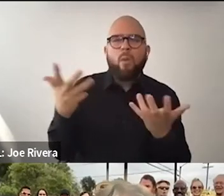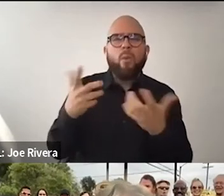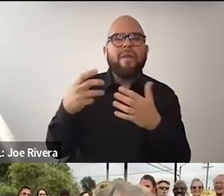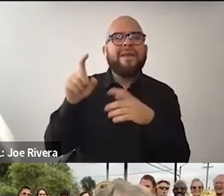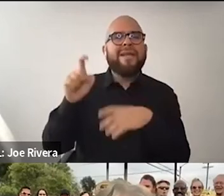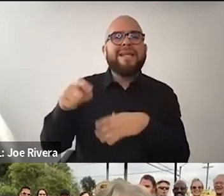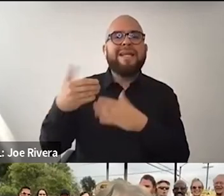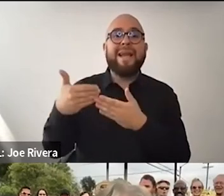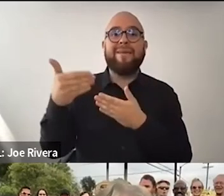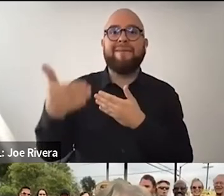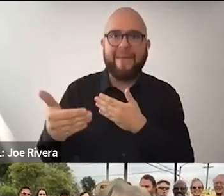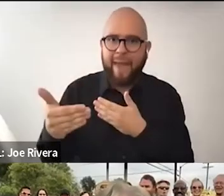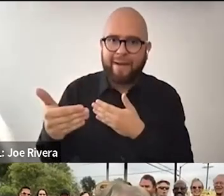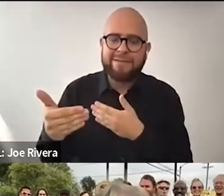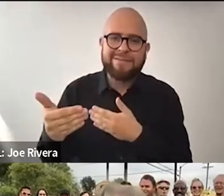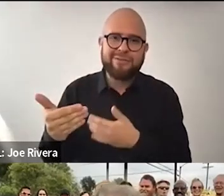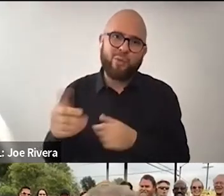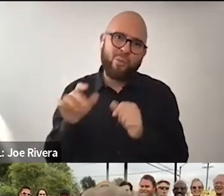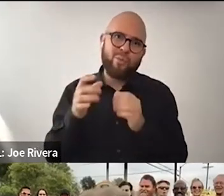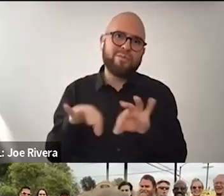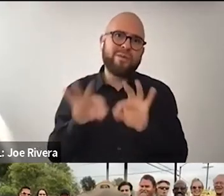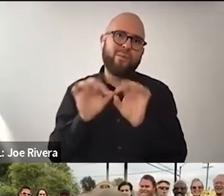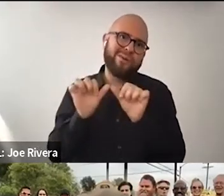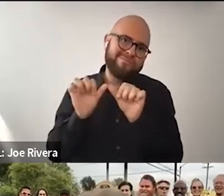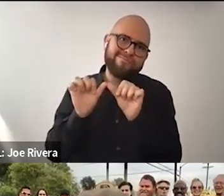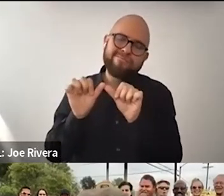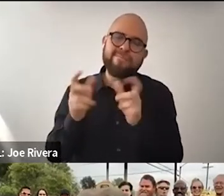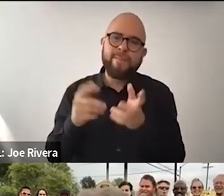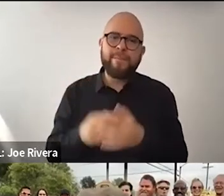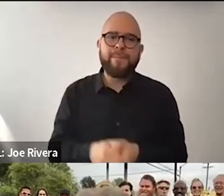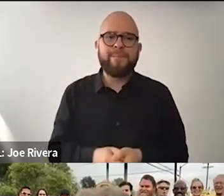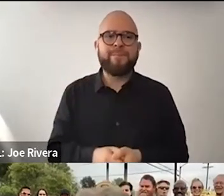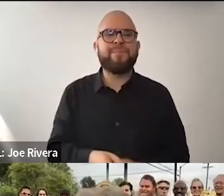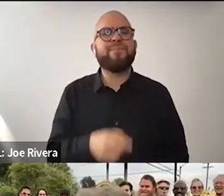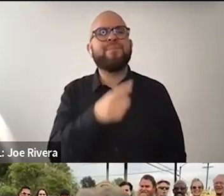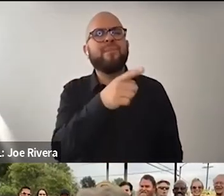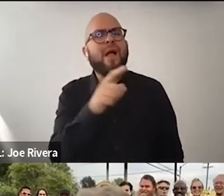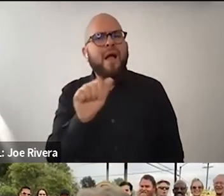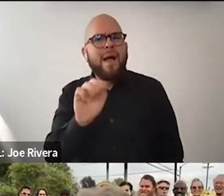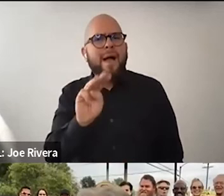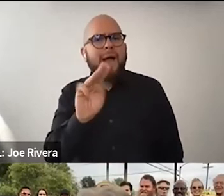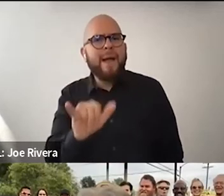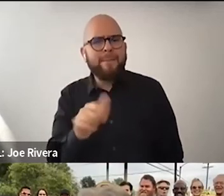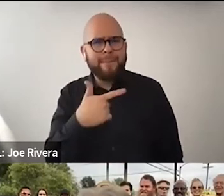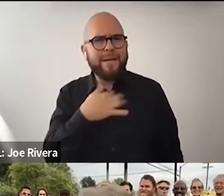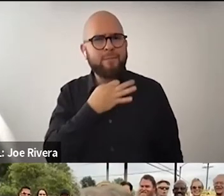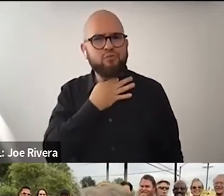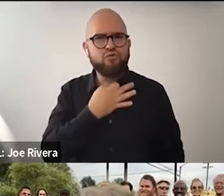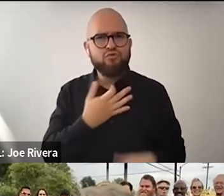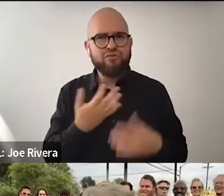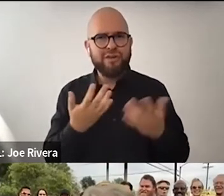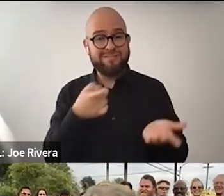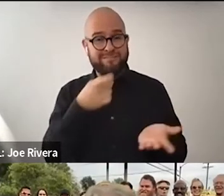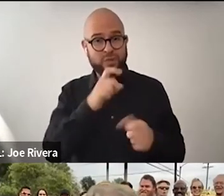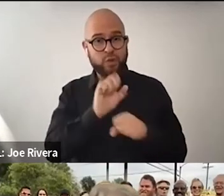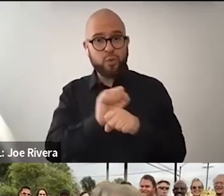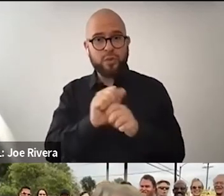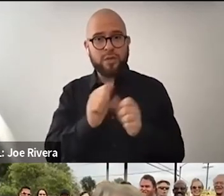I'm curious to hear from you what it's been like working under a union contract in the music